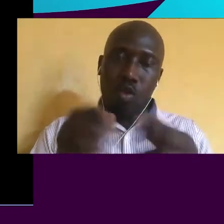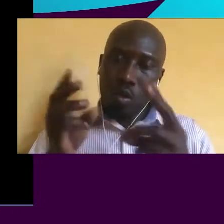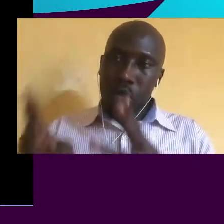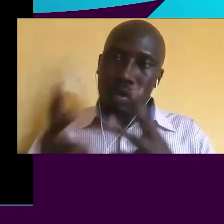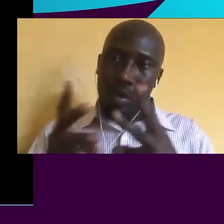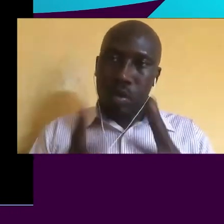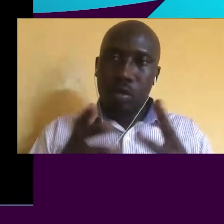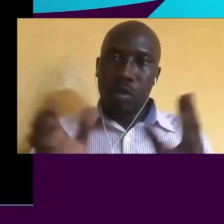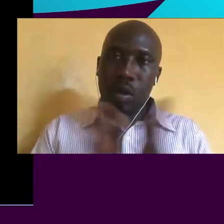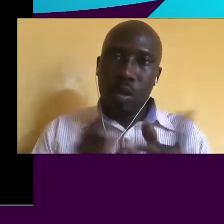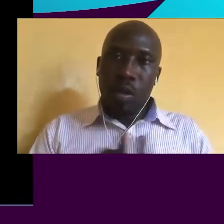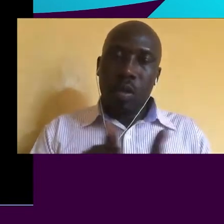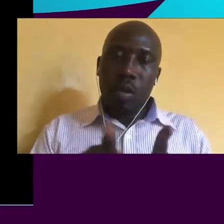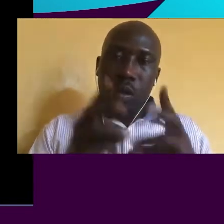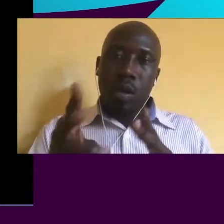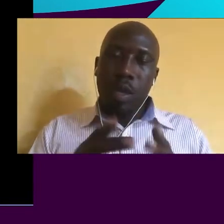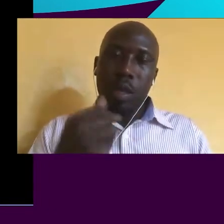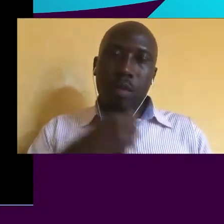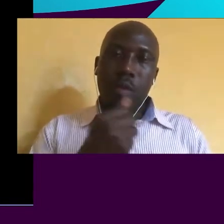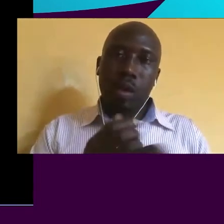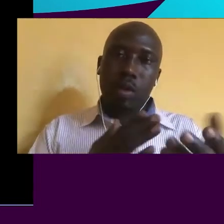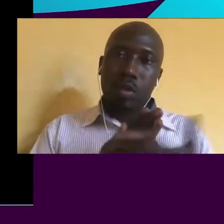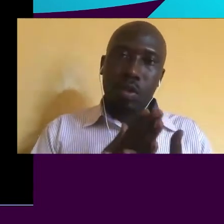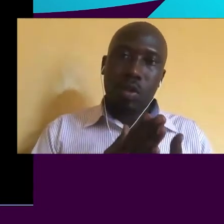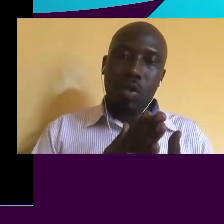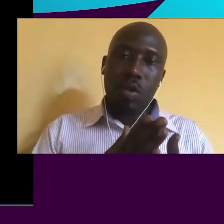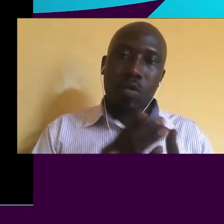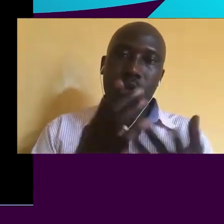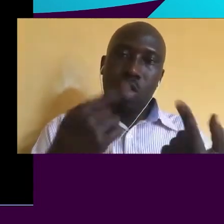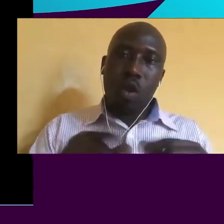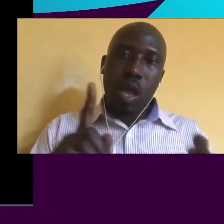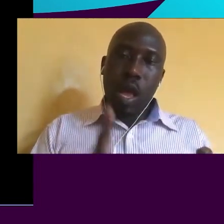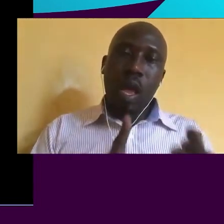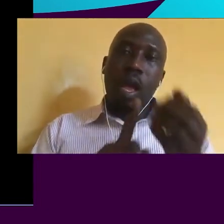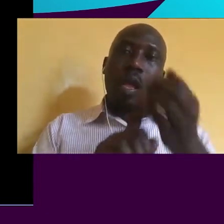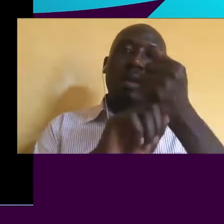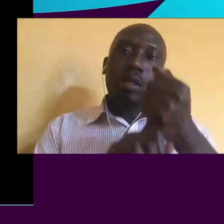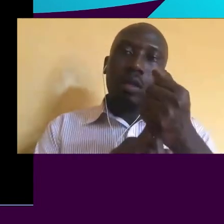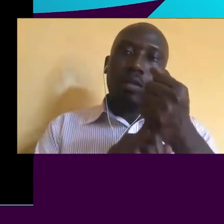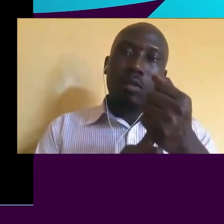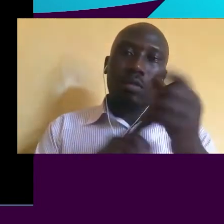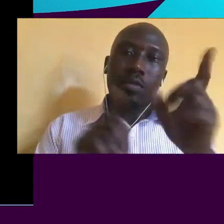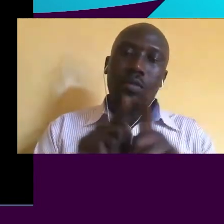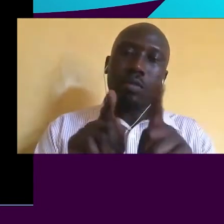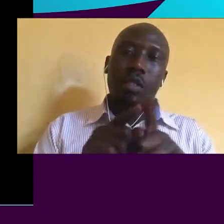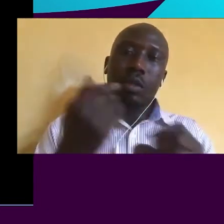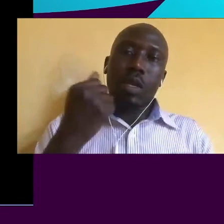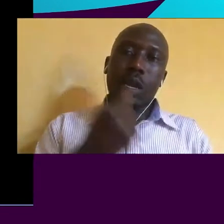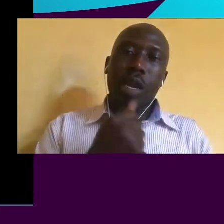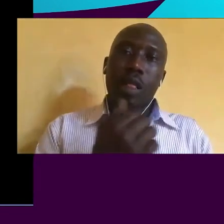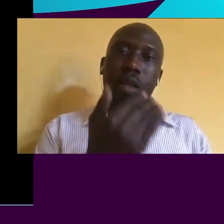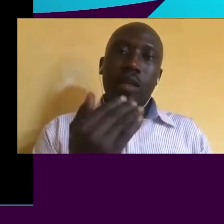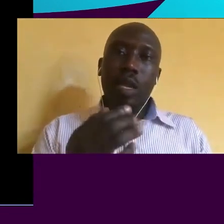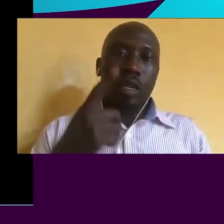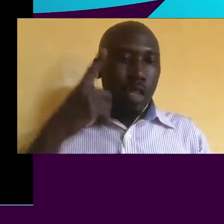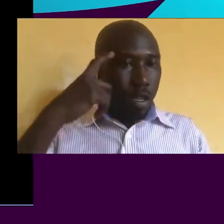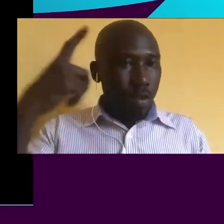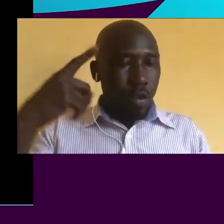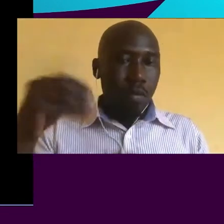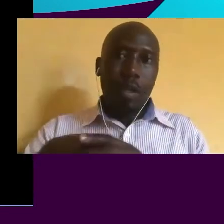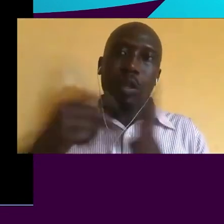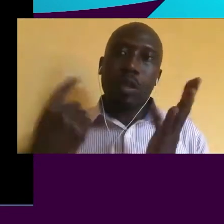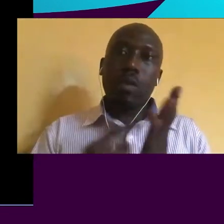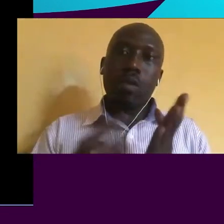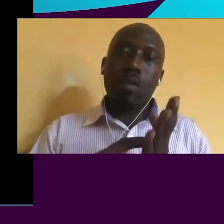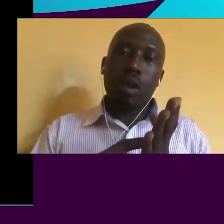of ensuring we achieve the girl-child dream in Uganda in terms of